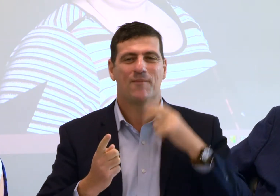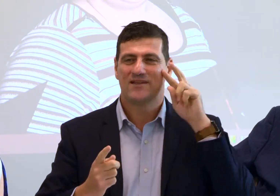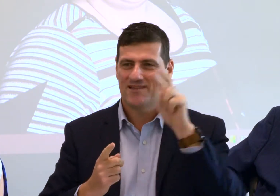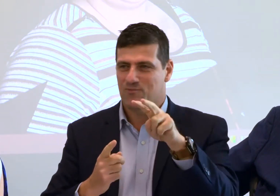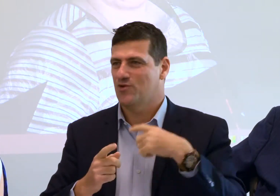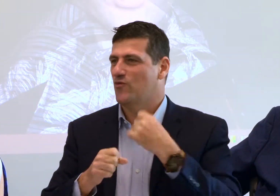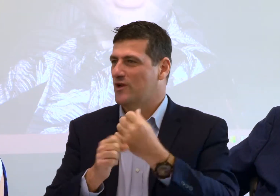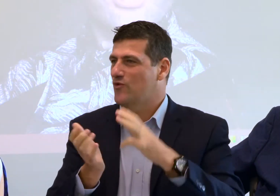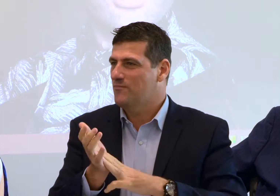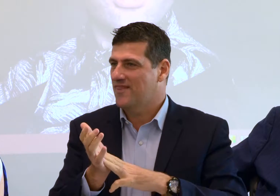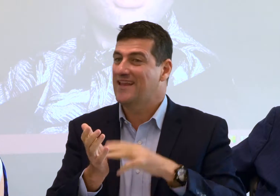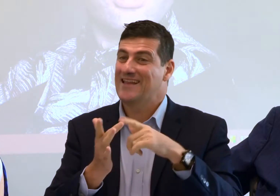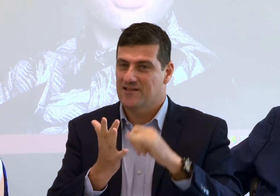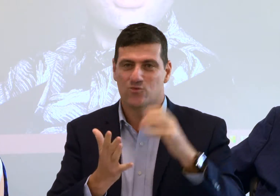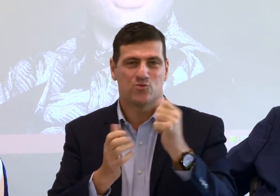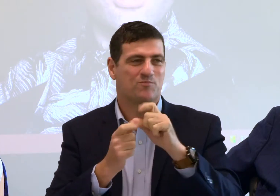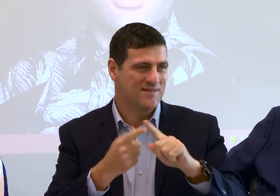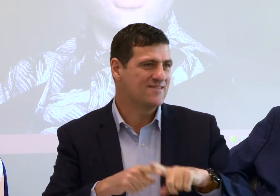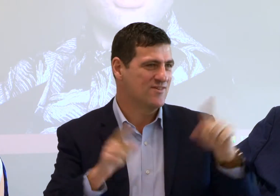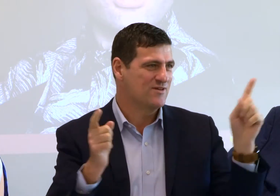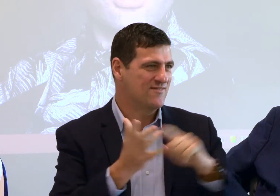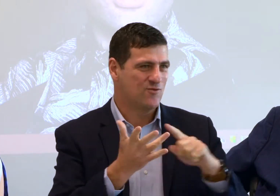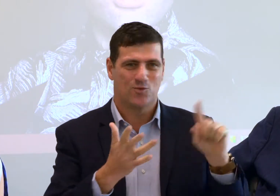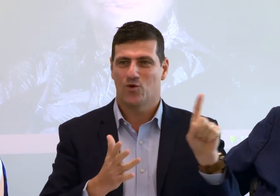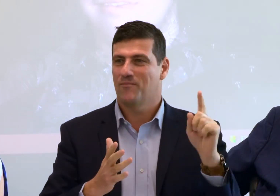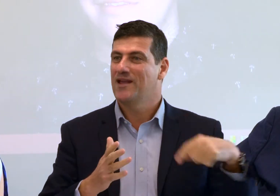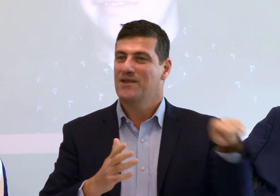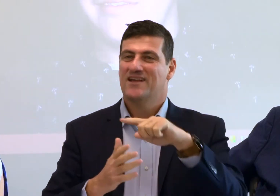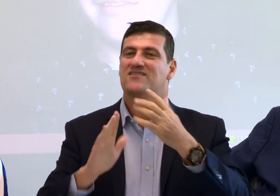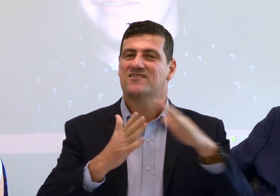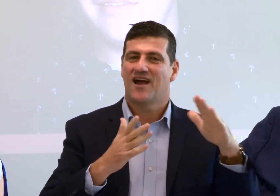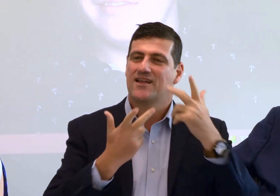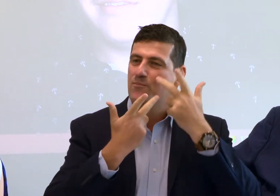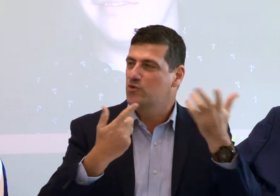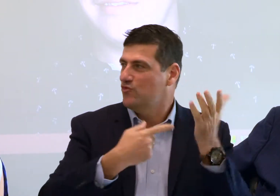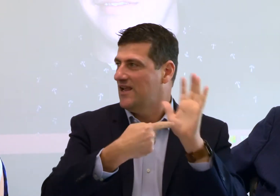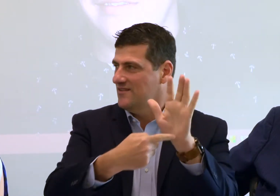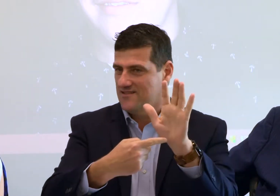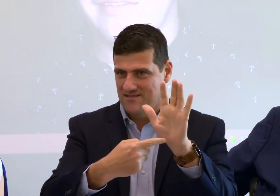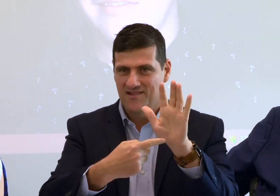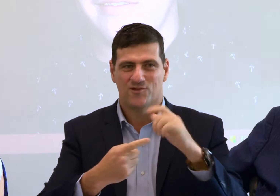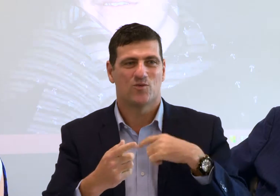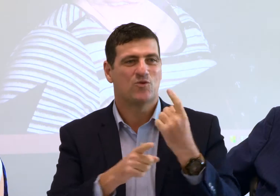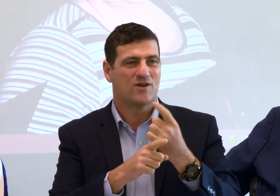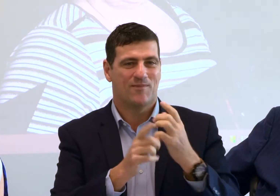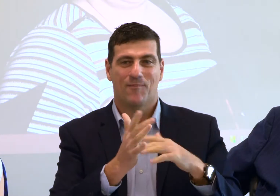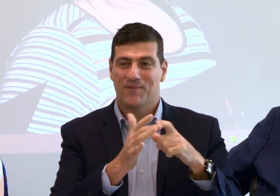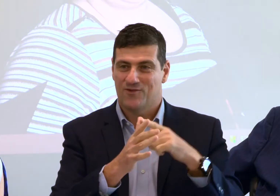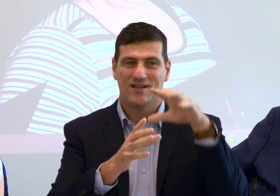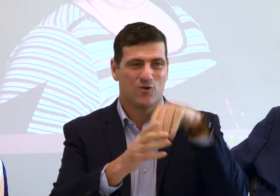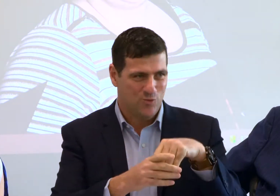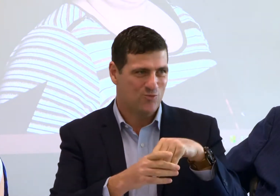the park. So my perception of a grandmother is very different to maybe what society portrays a grandmother to